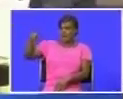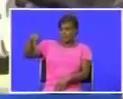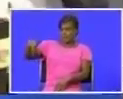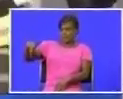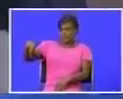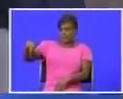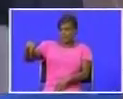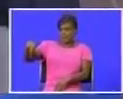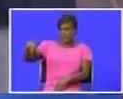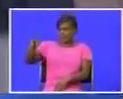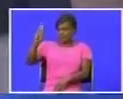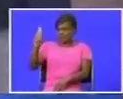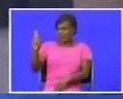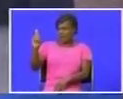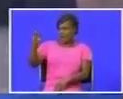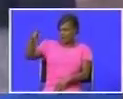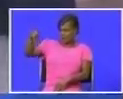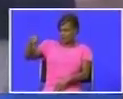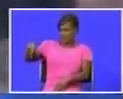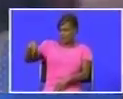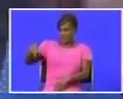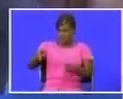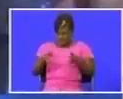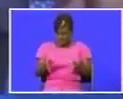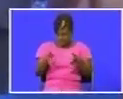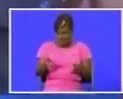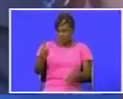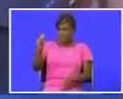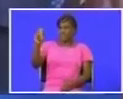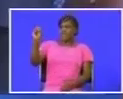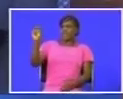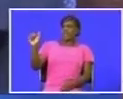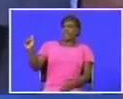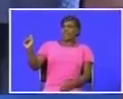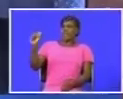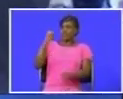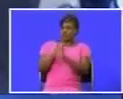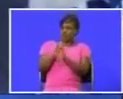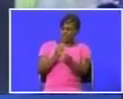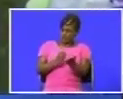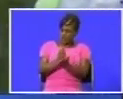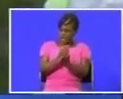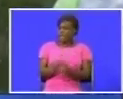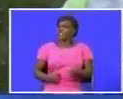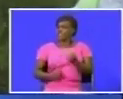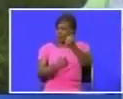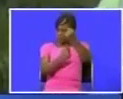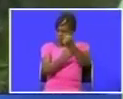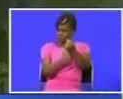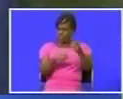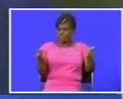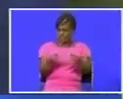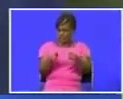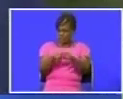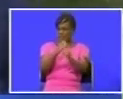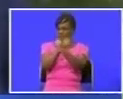coalition, with URP membership pushing the TNA counterparts to ensure they show as much zeal in